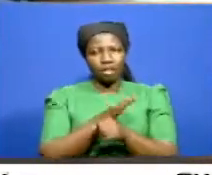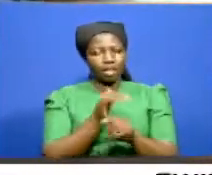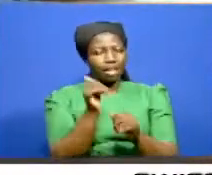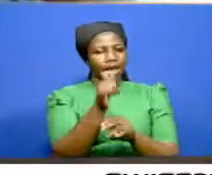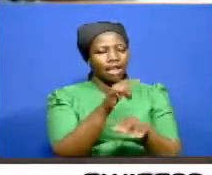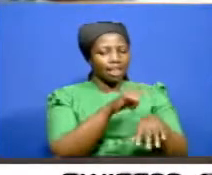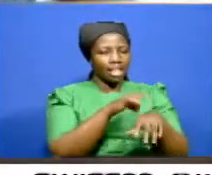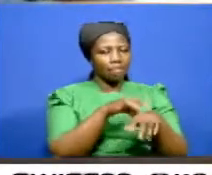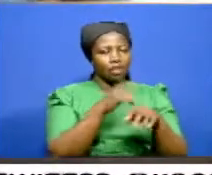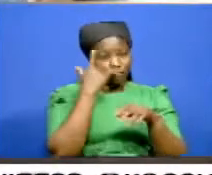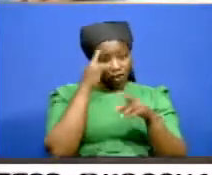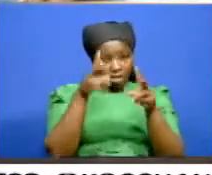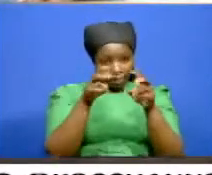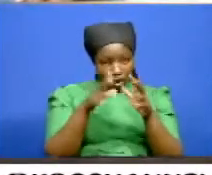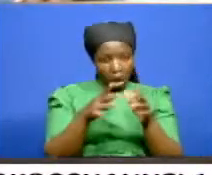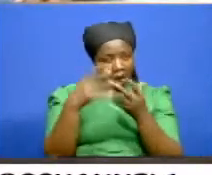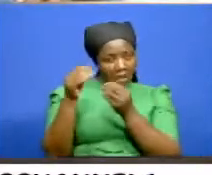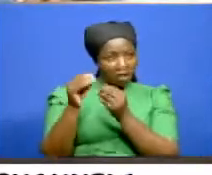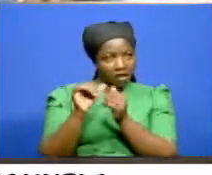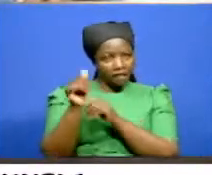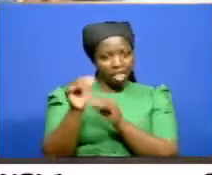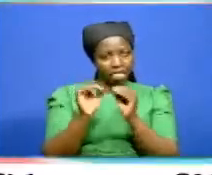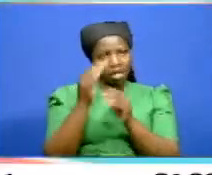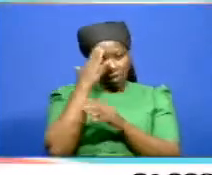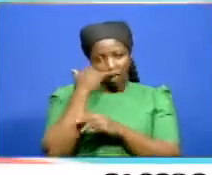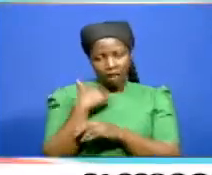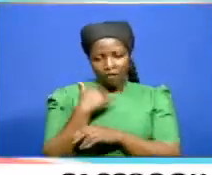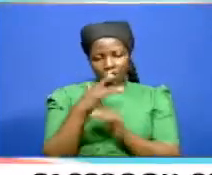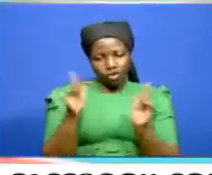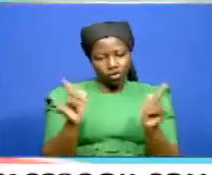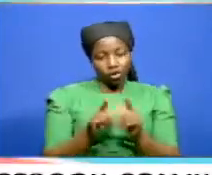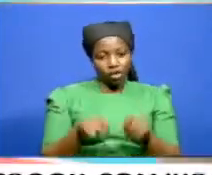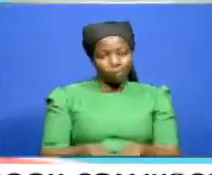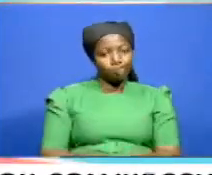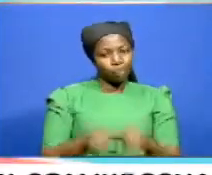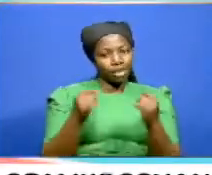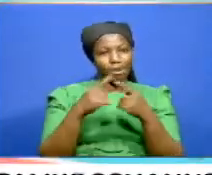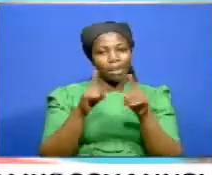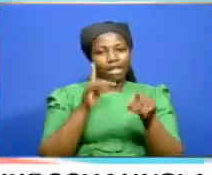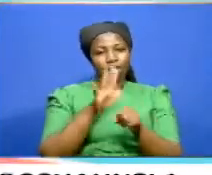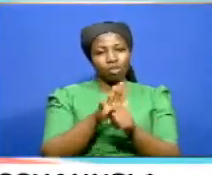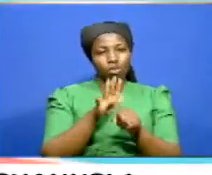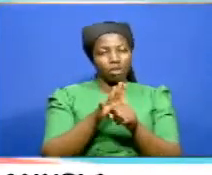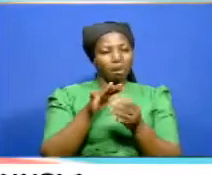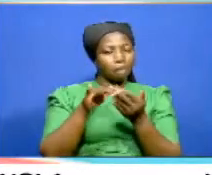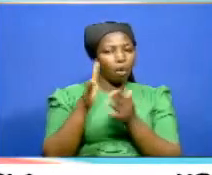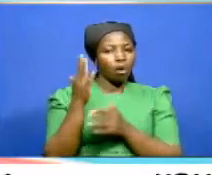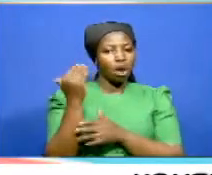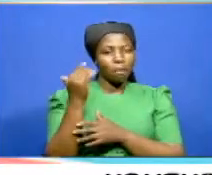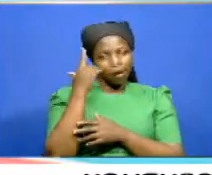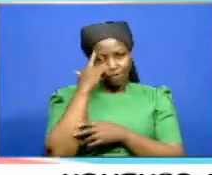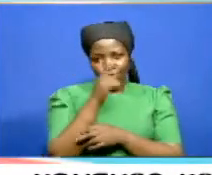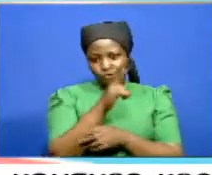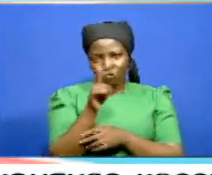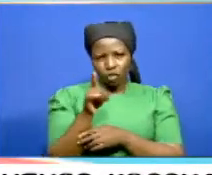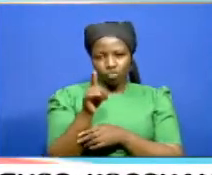viewers, of course, don't go too far. We're going to be taking a short breather, but a lot more is in store for you. I'll see you shortly.